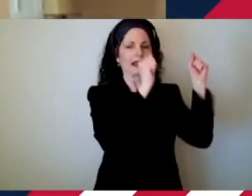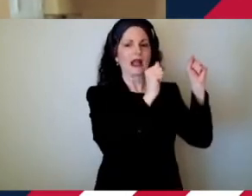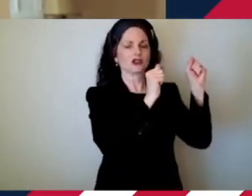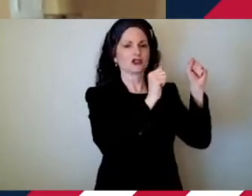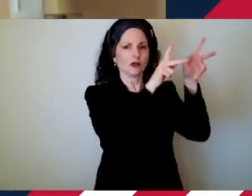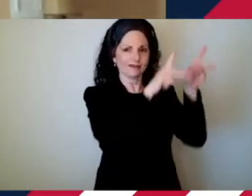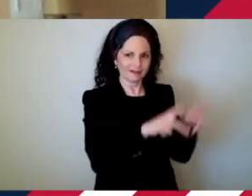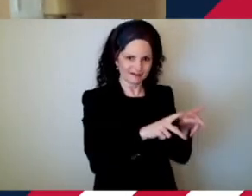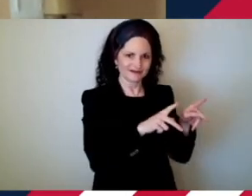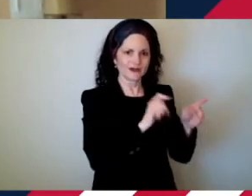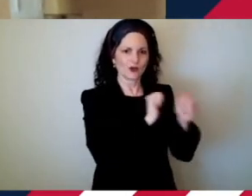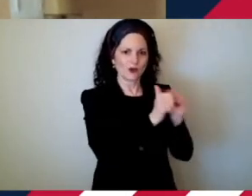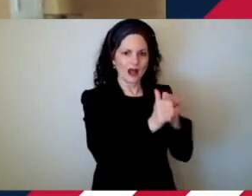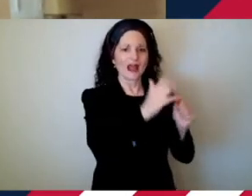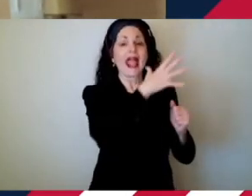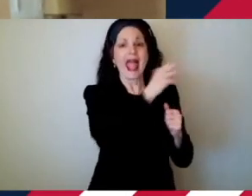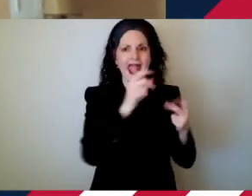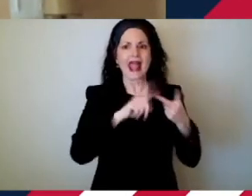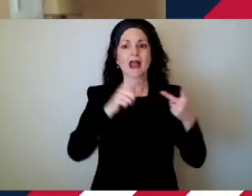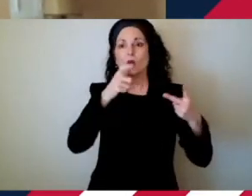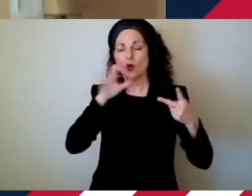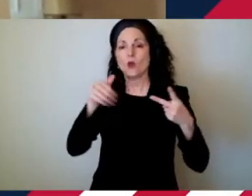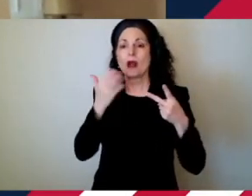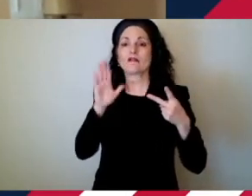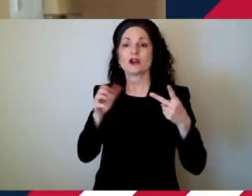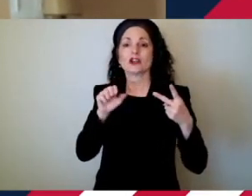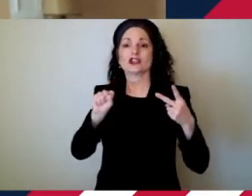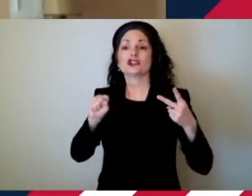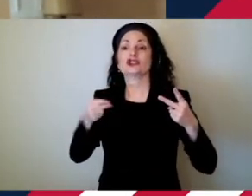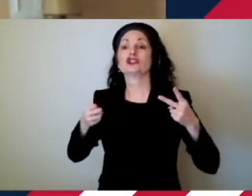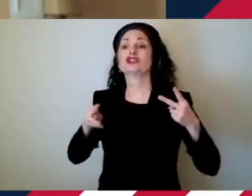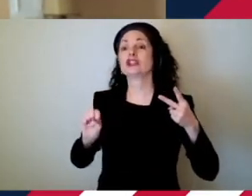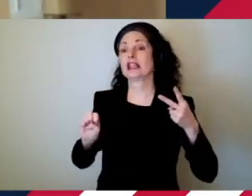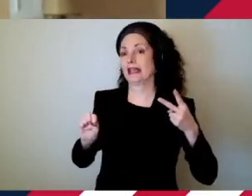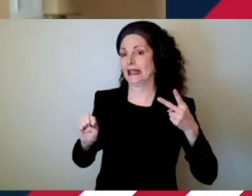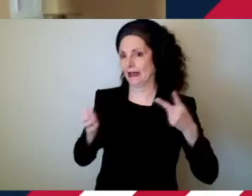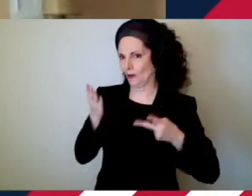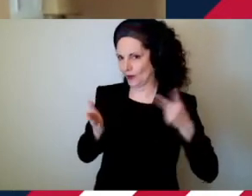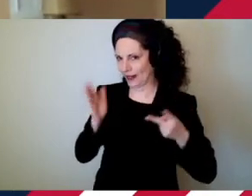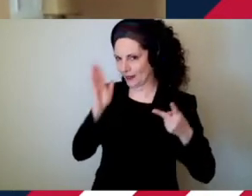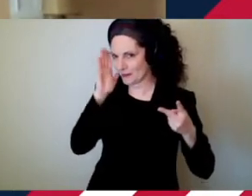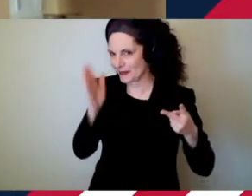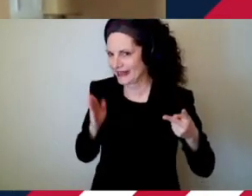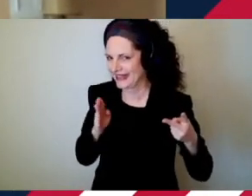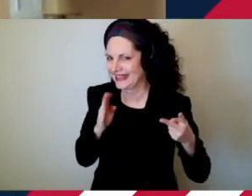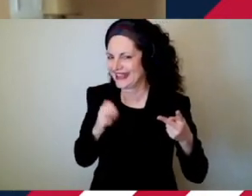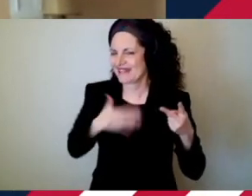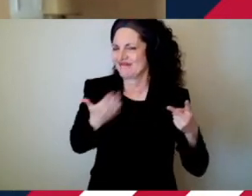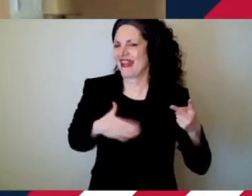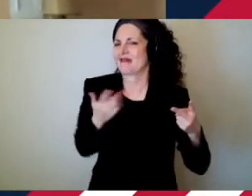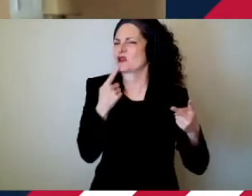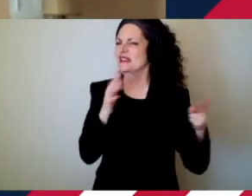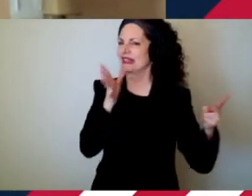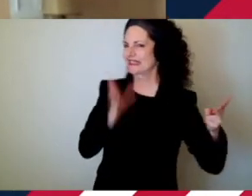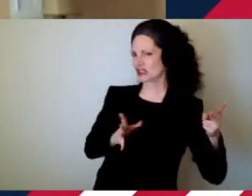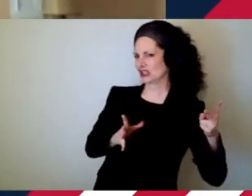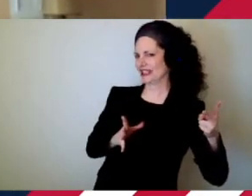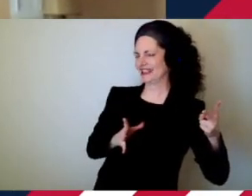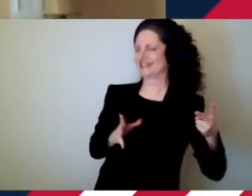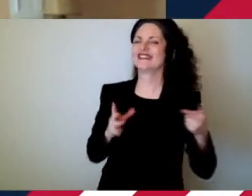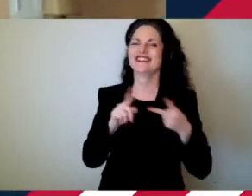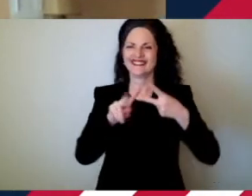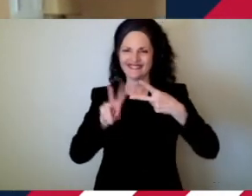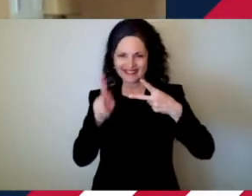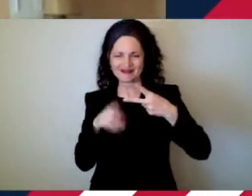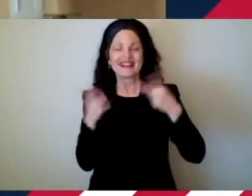be. I'm so happy to be able to say that. There, the vote tallies will be announced and our presidential and vice presidential